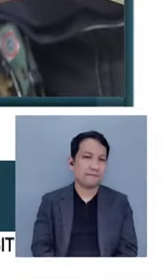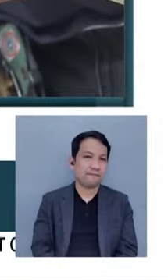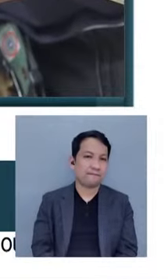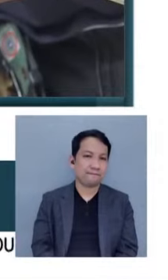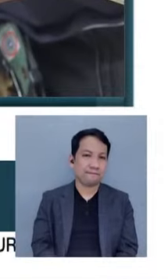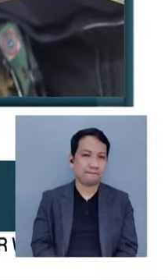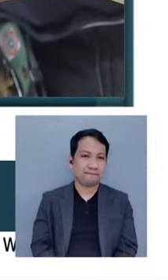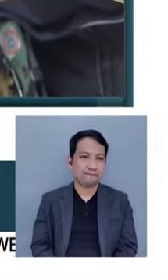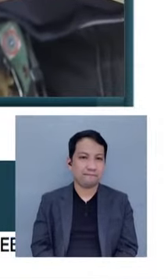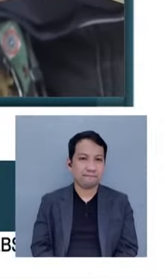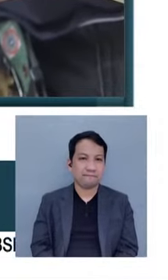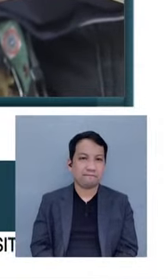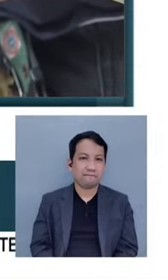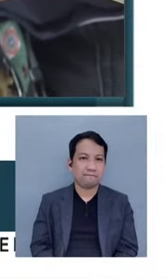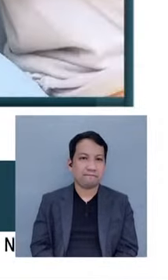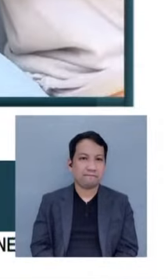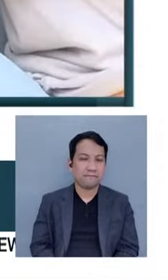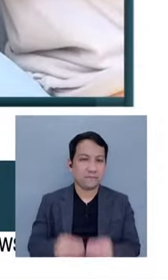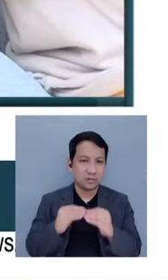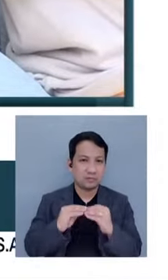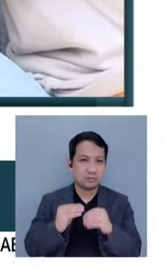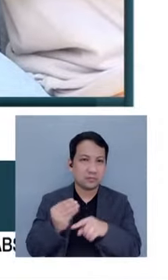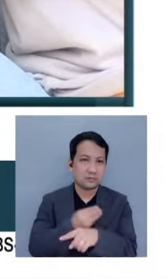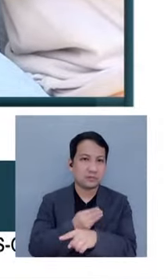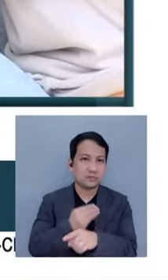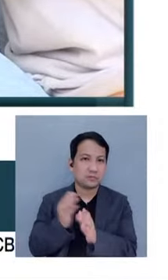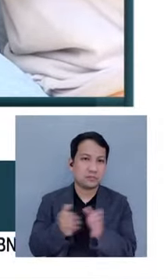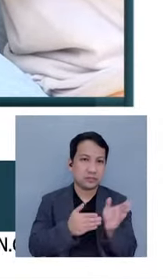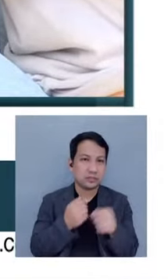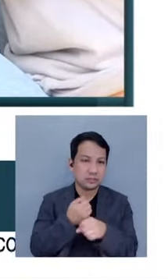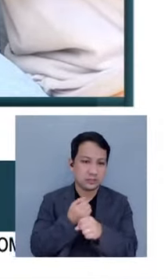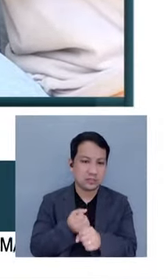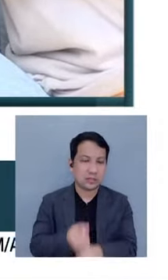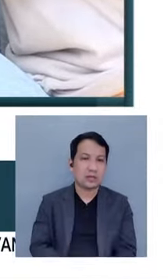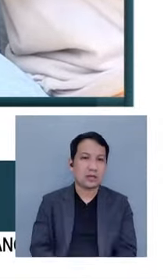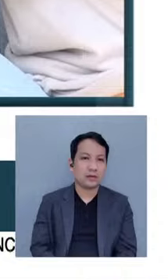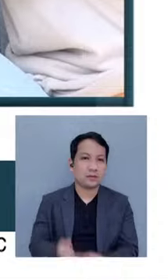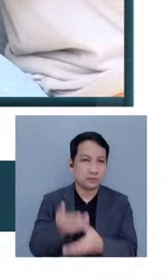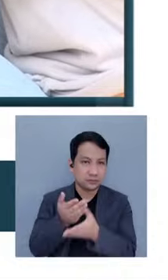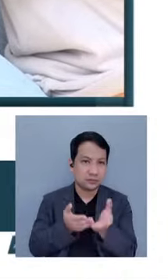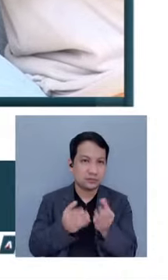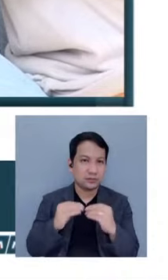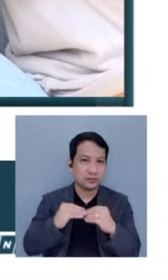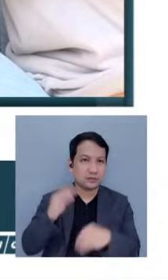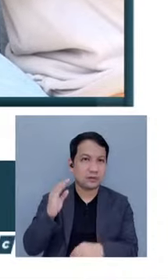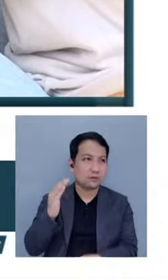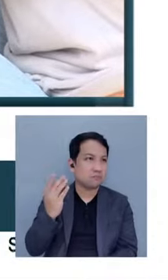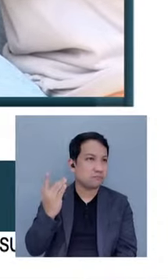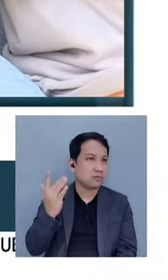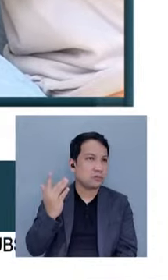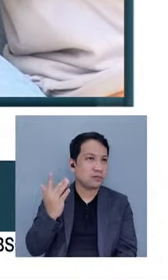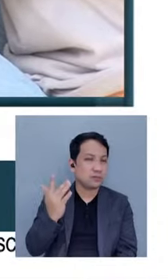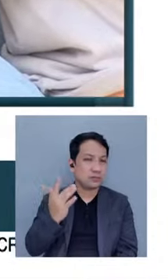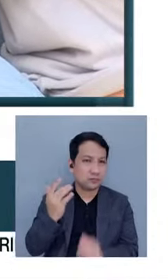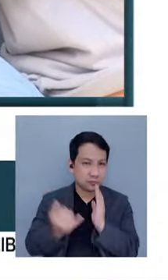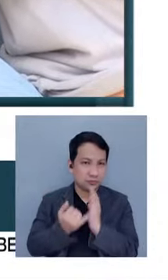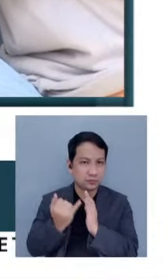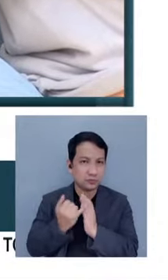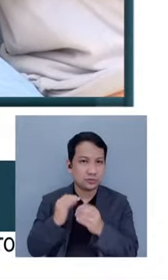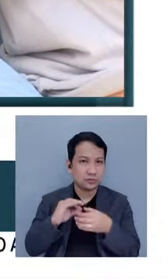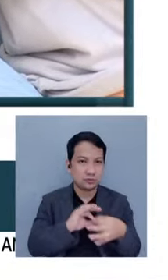in moderating your own platform. In some cases, we actually already help some journalists take down